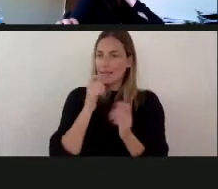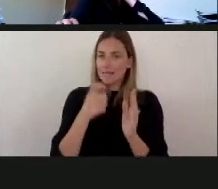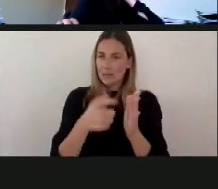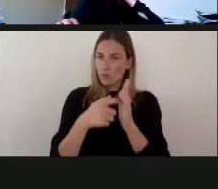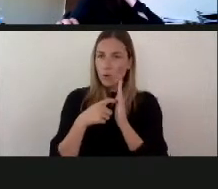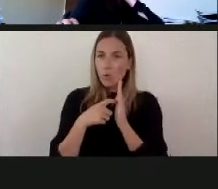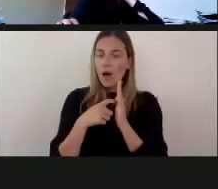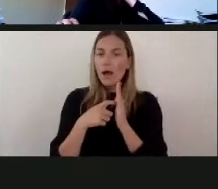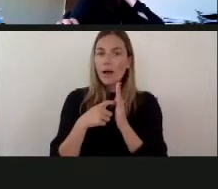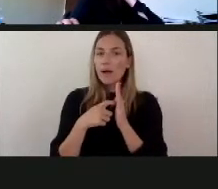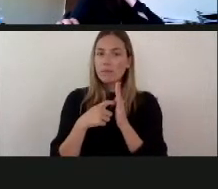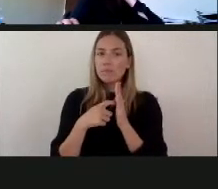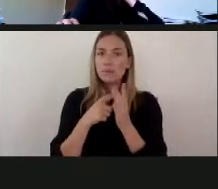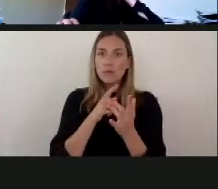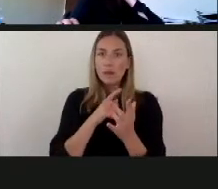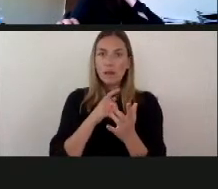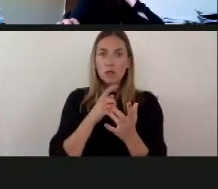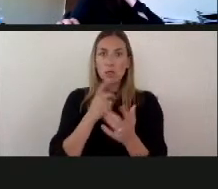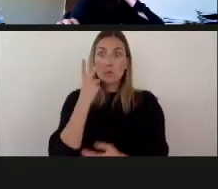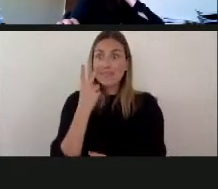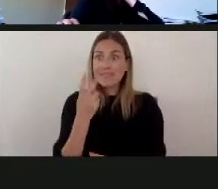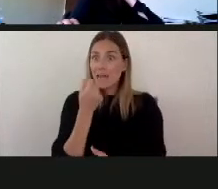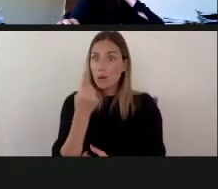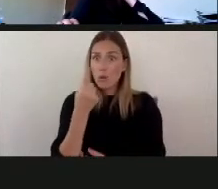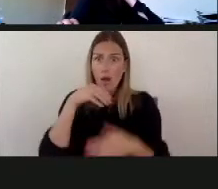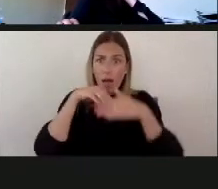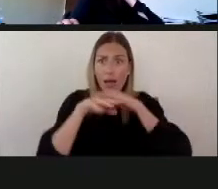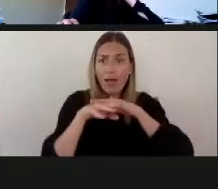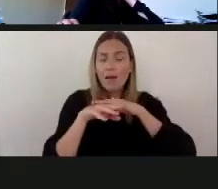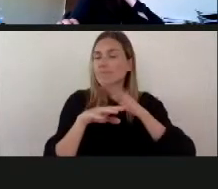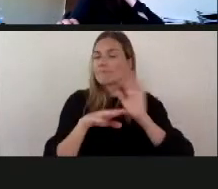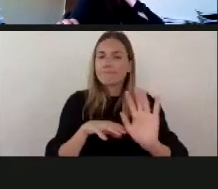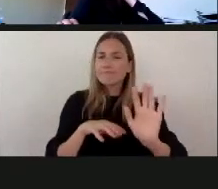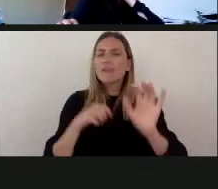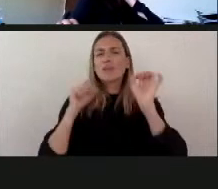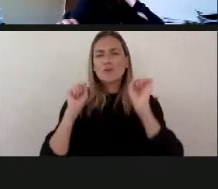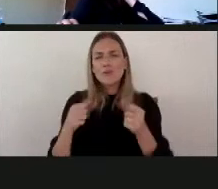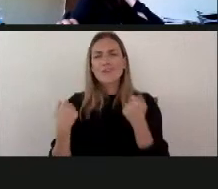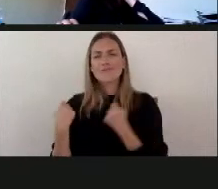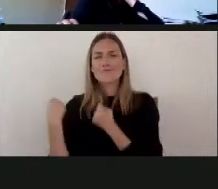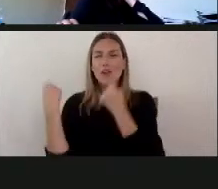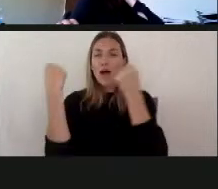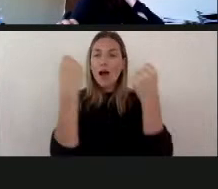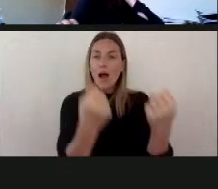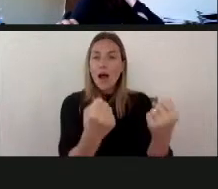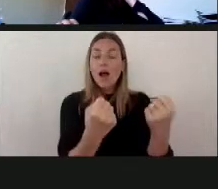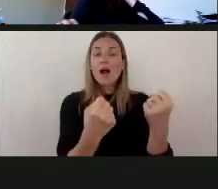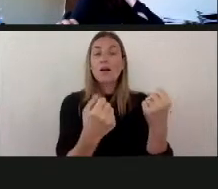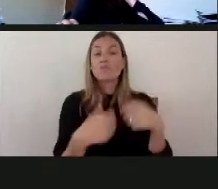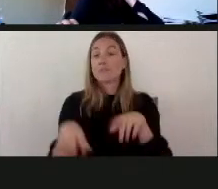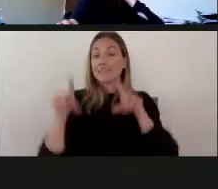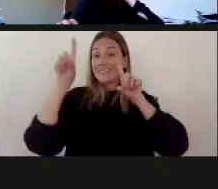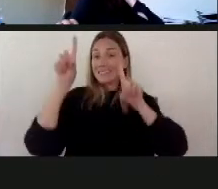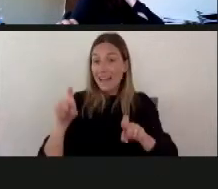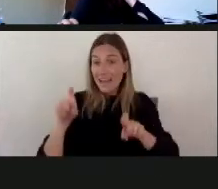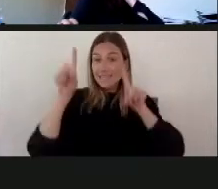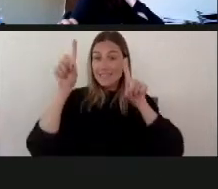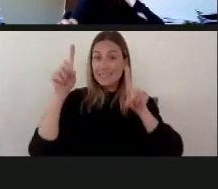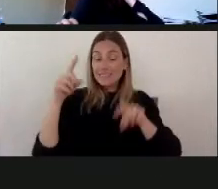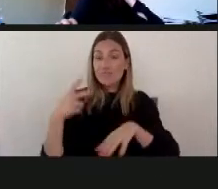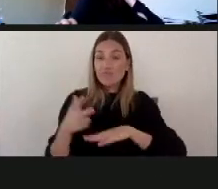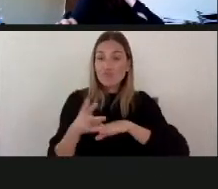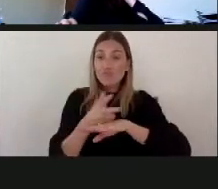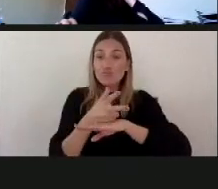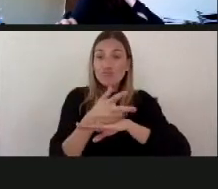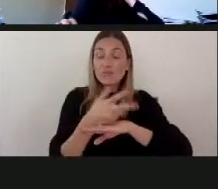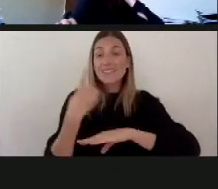you engage with anyone. You don't go in the school building if you're in quarantine. You can drive through the site. You can take your test there, day 5, day 6, or